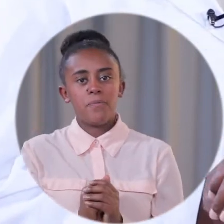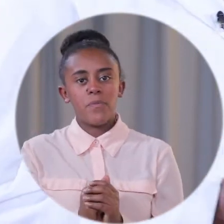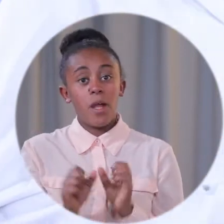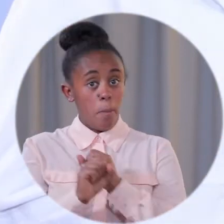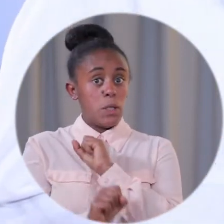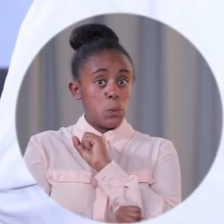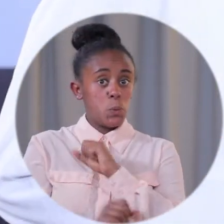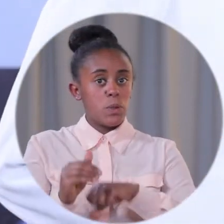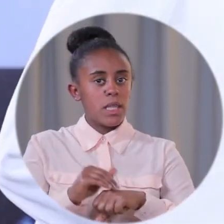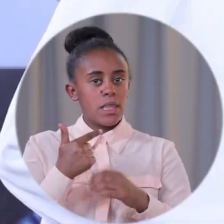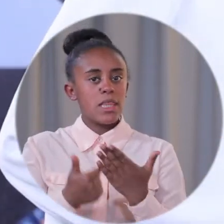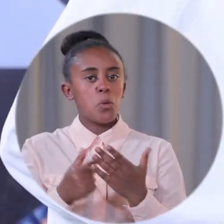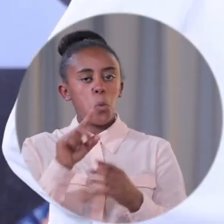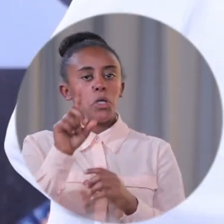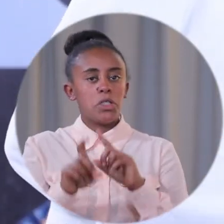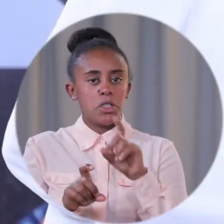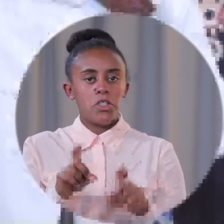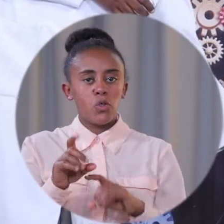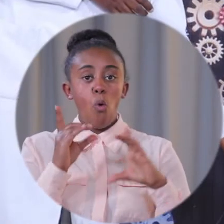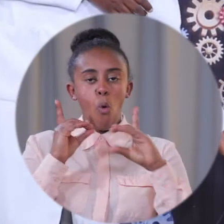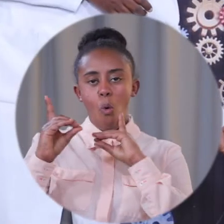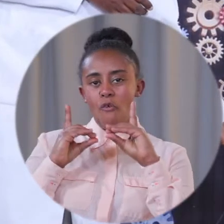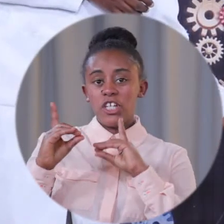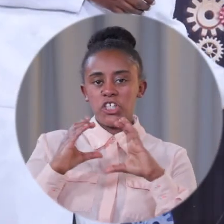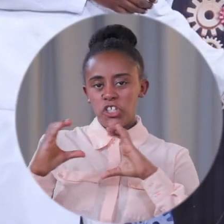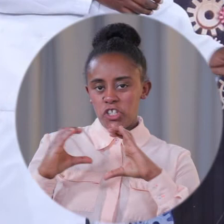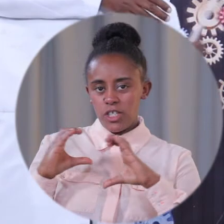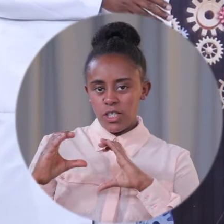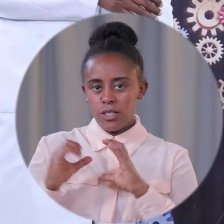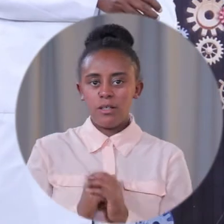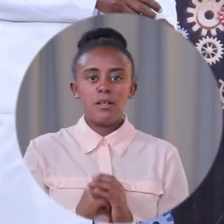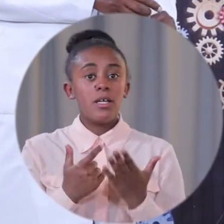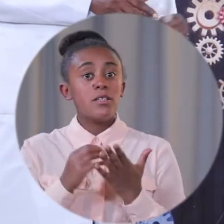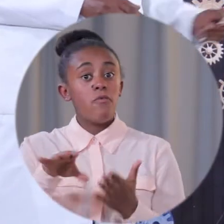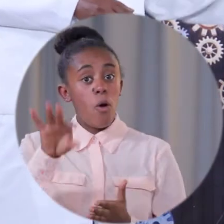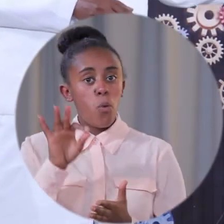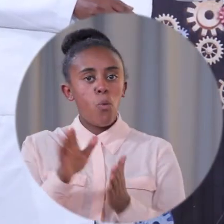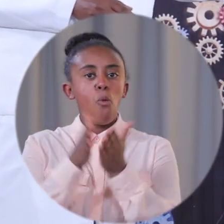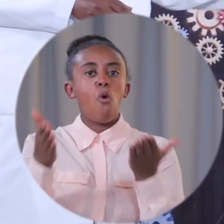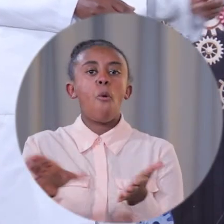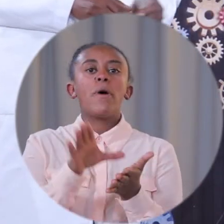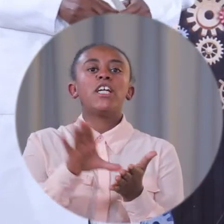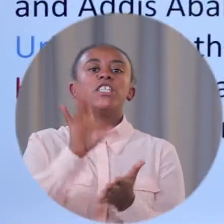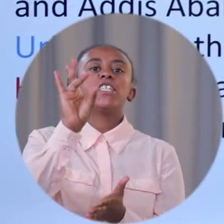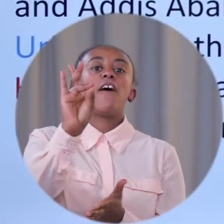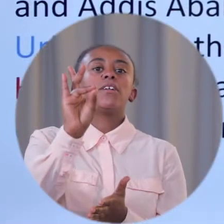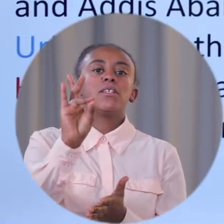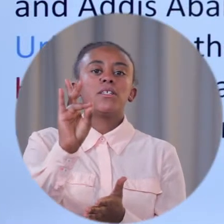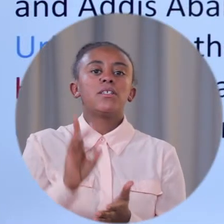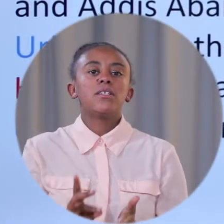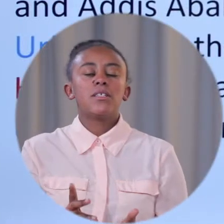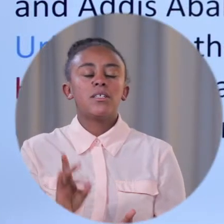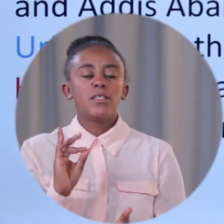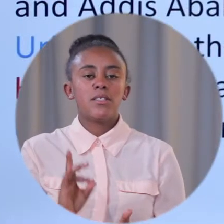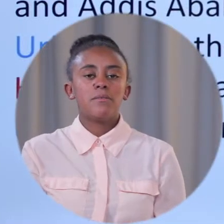Based on this one, let's do this question, this conversation. It is found on your book on page 7.